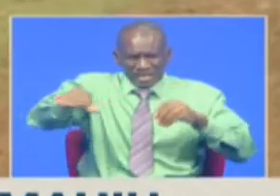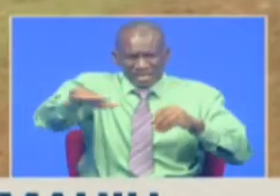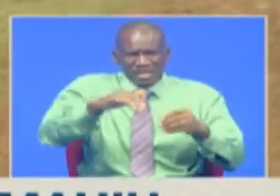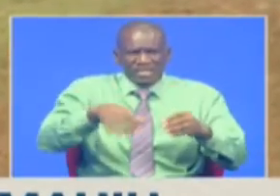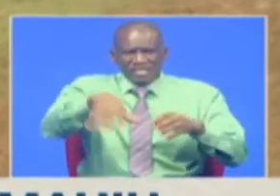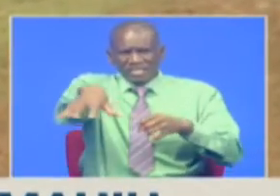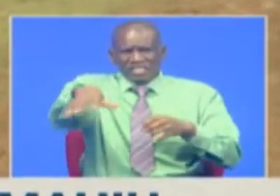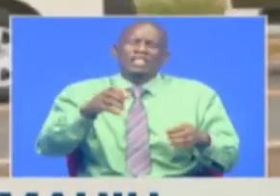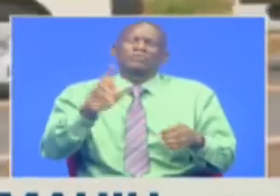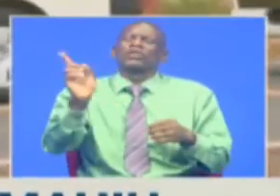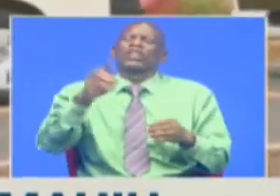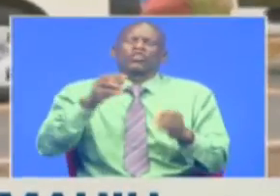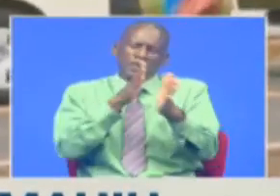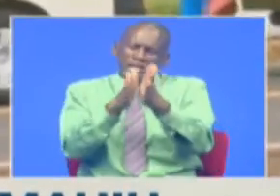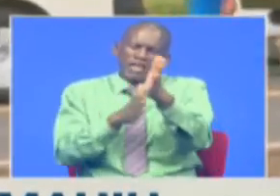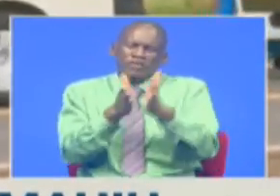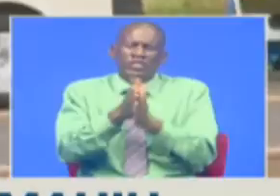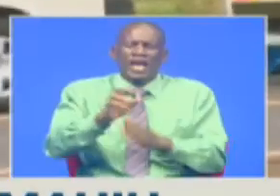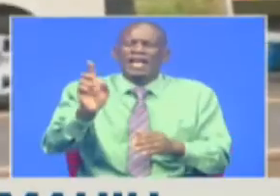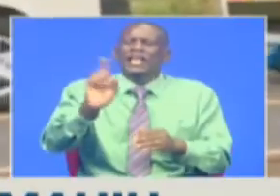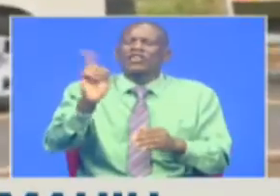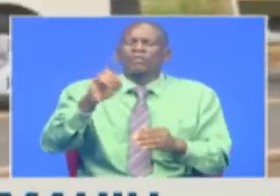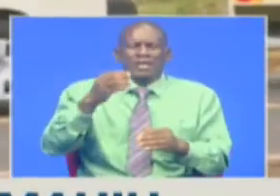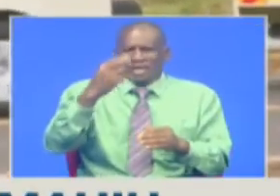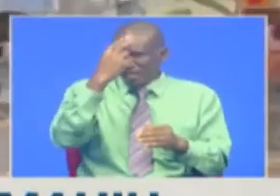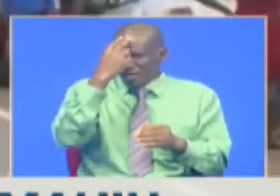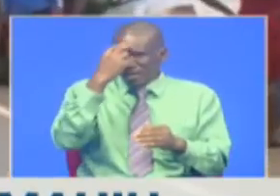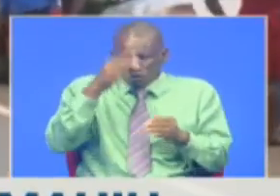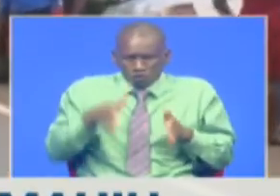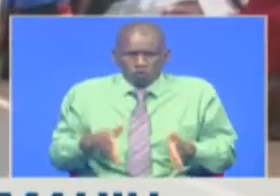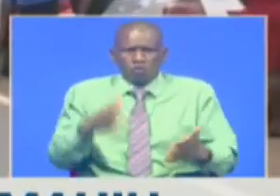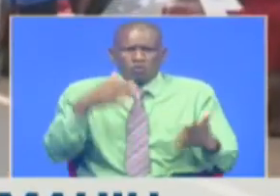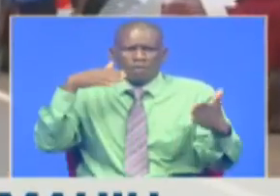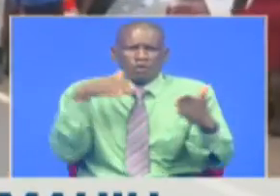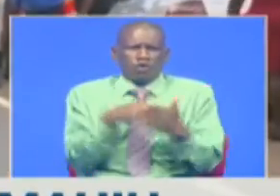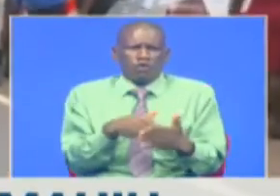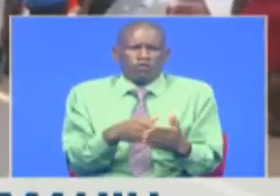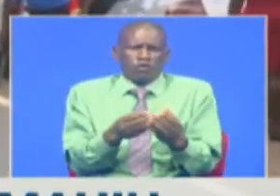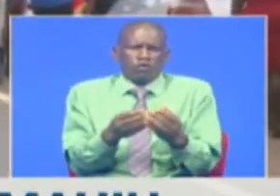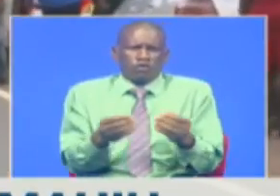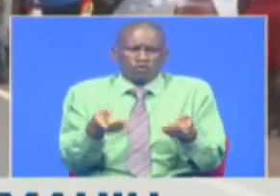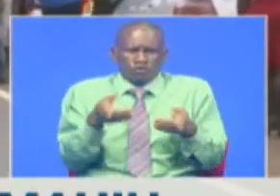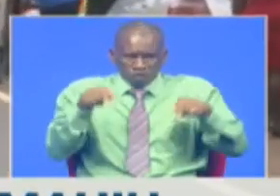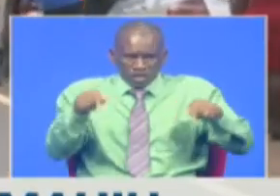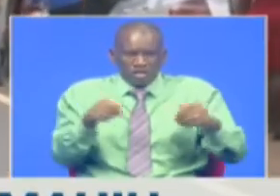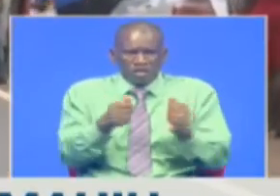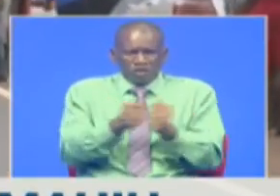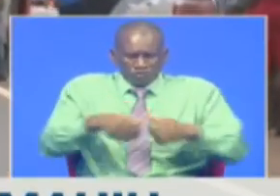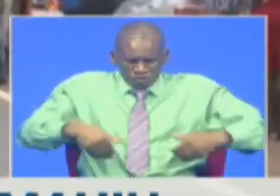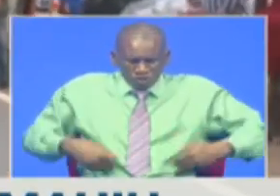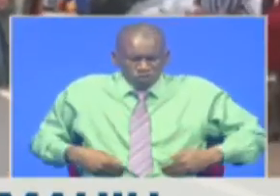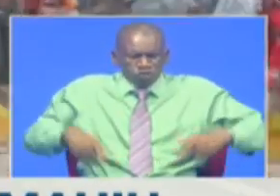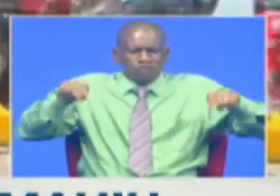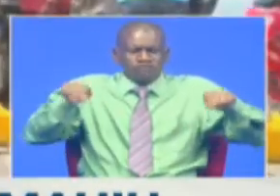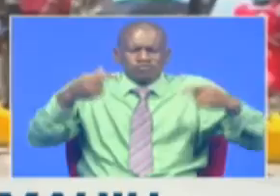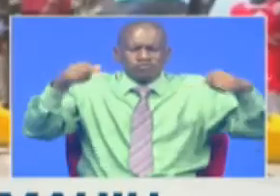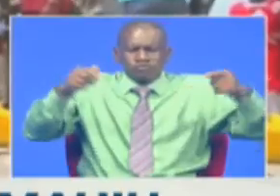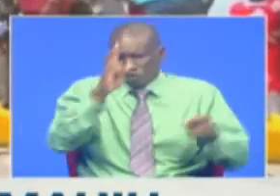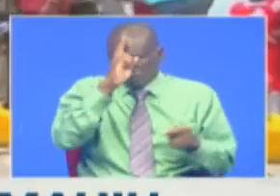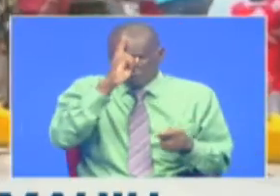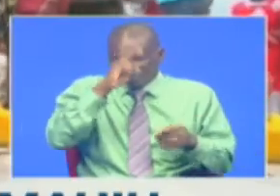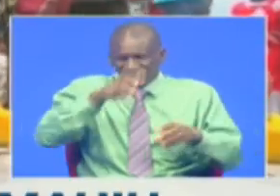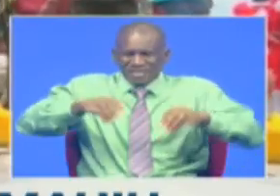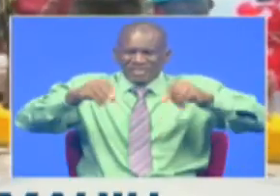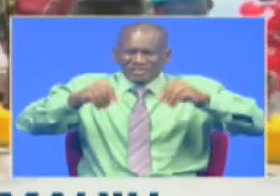and Nairobi-Narok highways was disrupted for most of the day, with the youth battling police. Sand